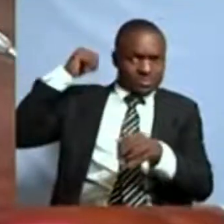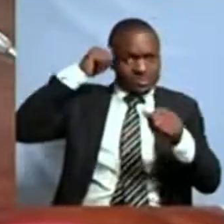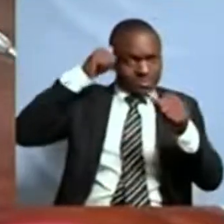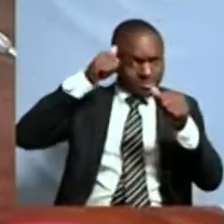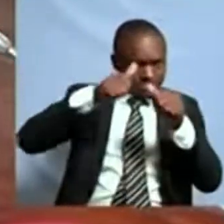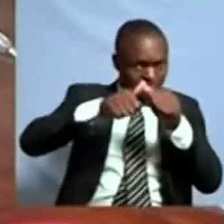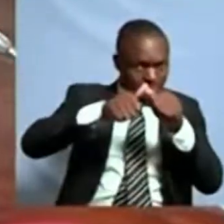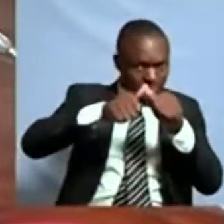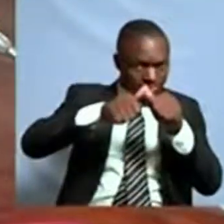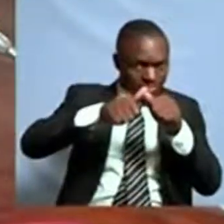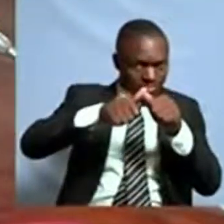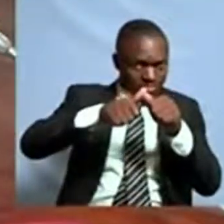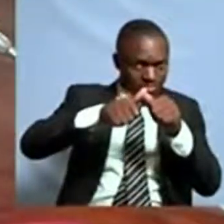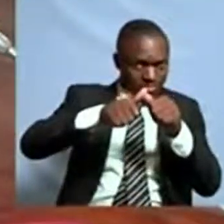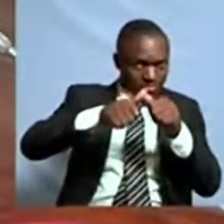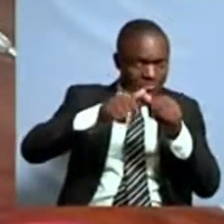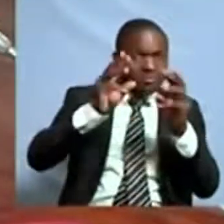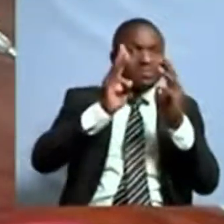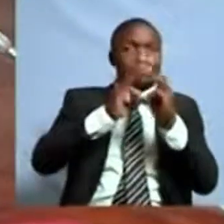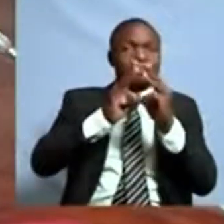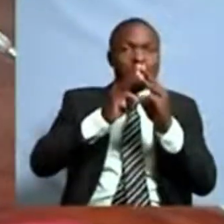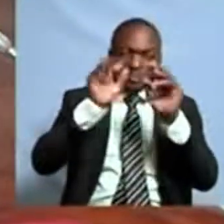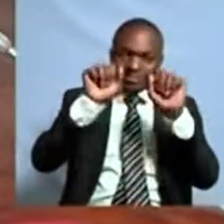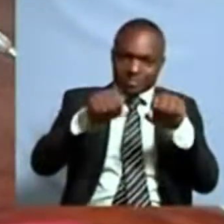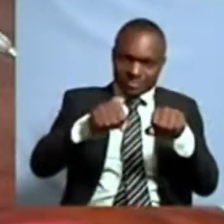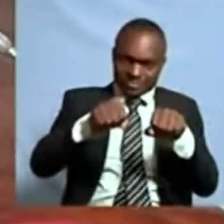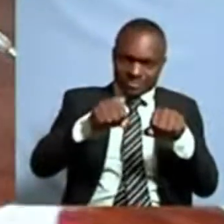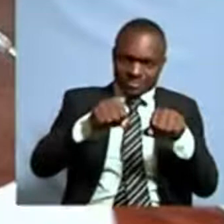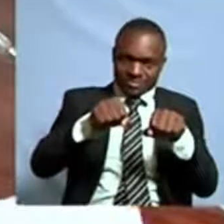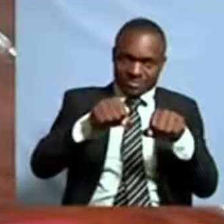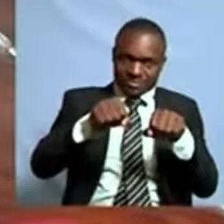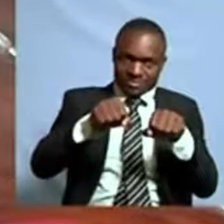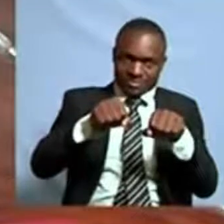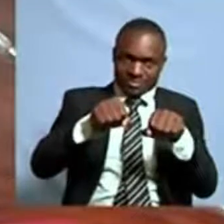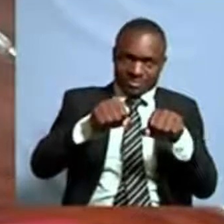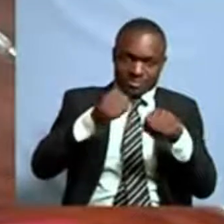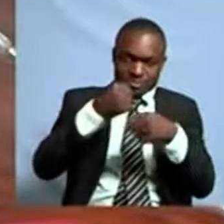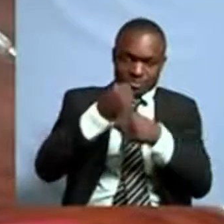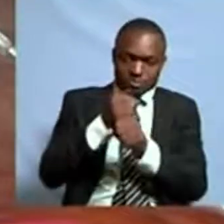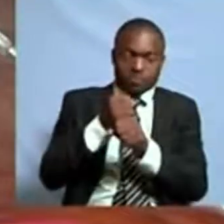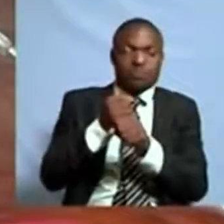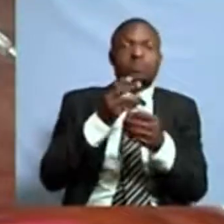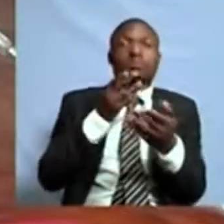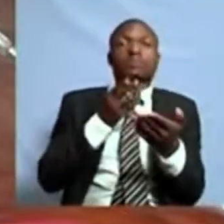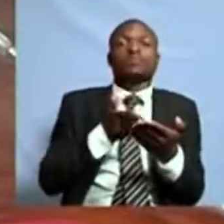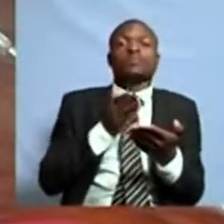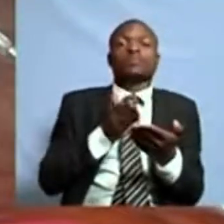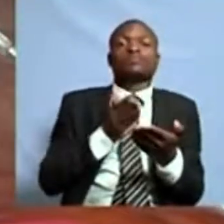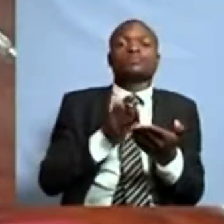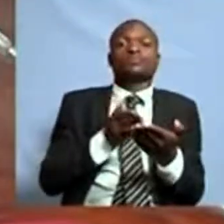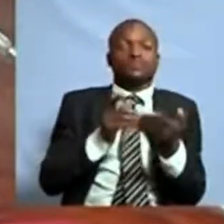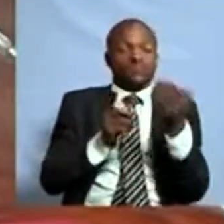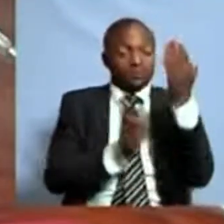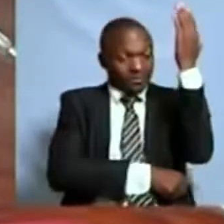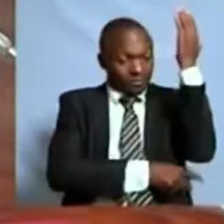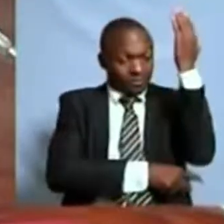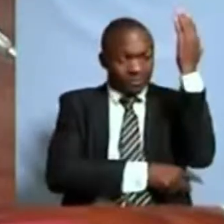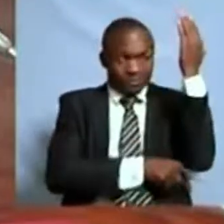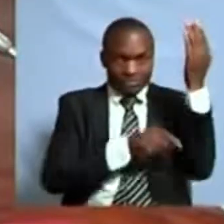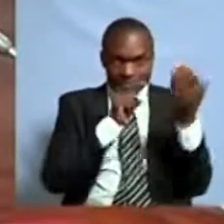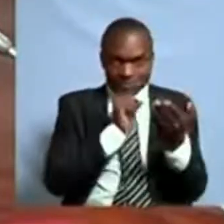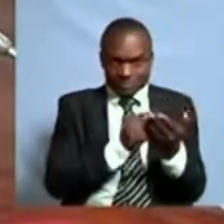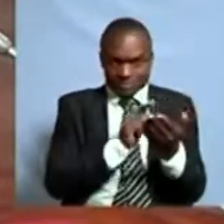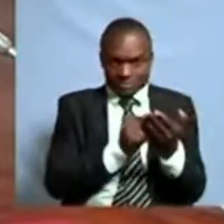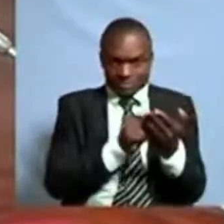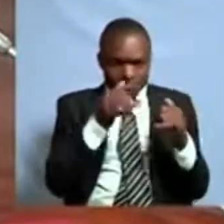tripartite that we should actually make this penalty